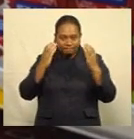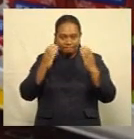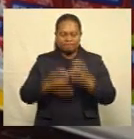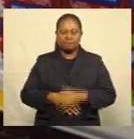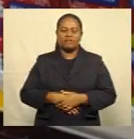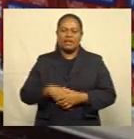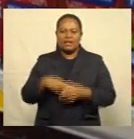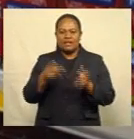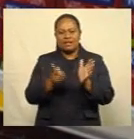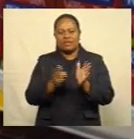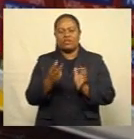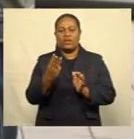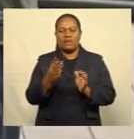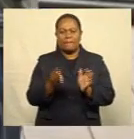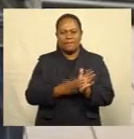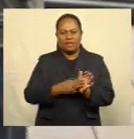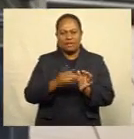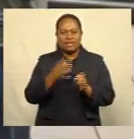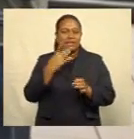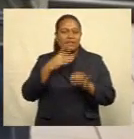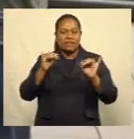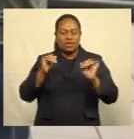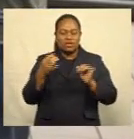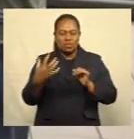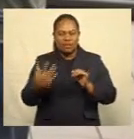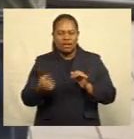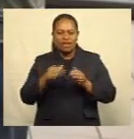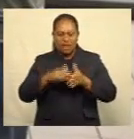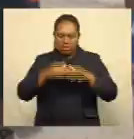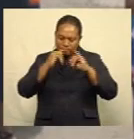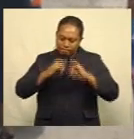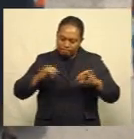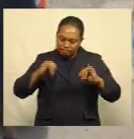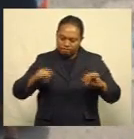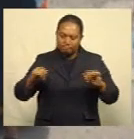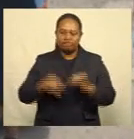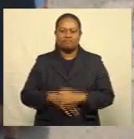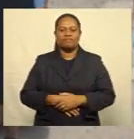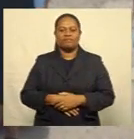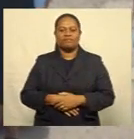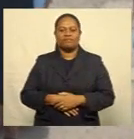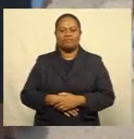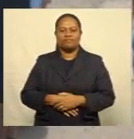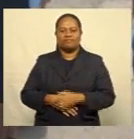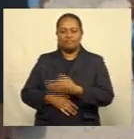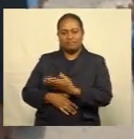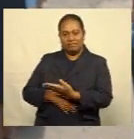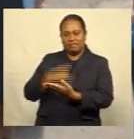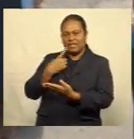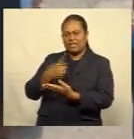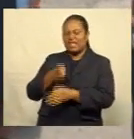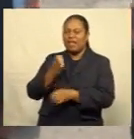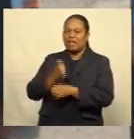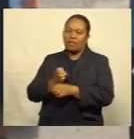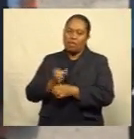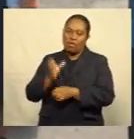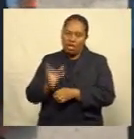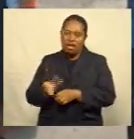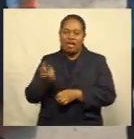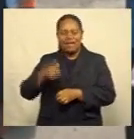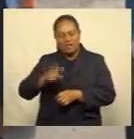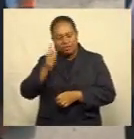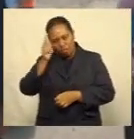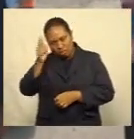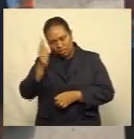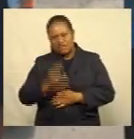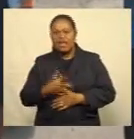minister says if issues arise, they will investigate. That will be between the employer and employee. They have got